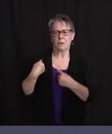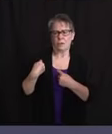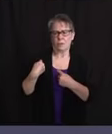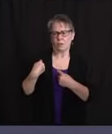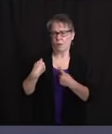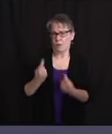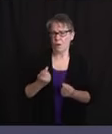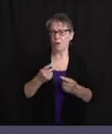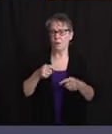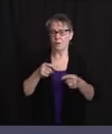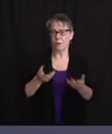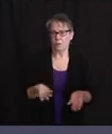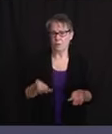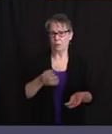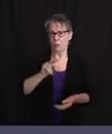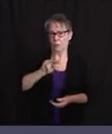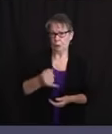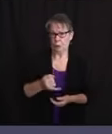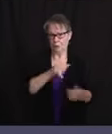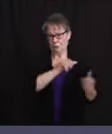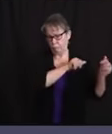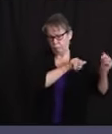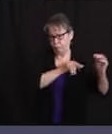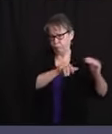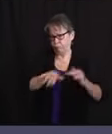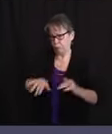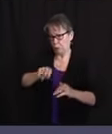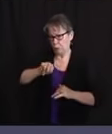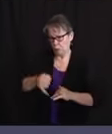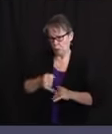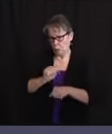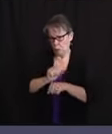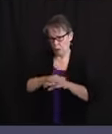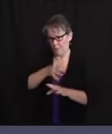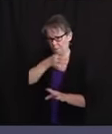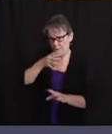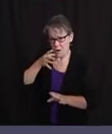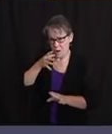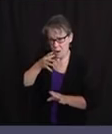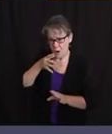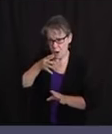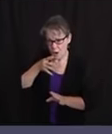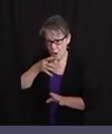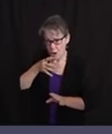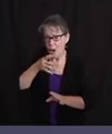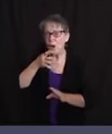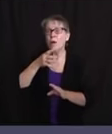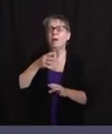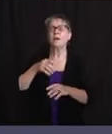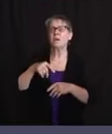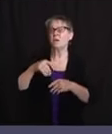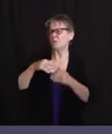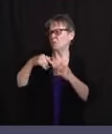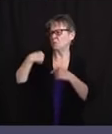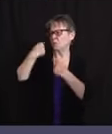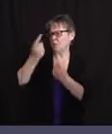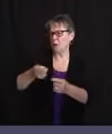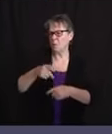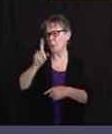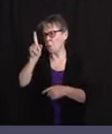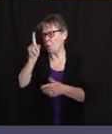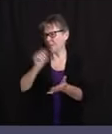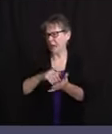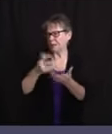also tested more than 19,000 individuals in our urban centers, including at least 700 individuals